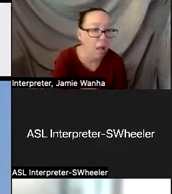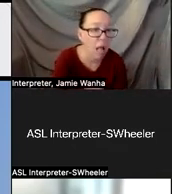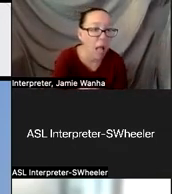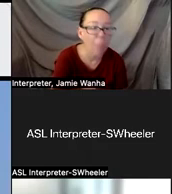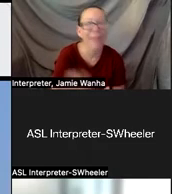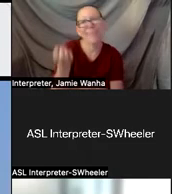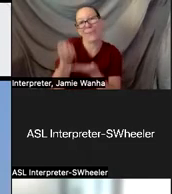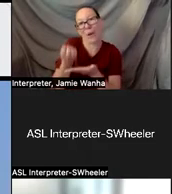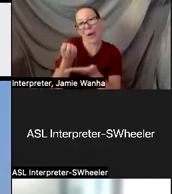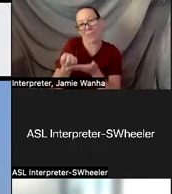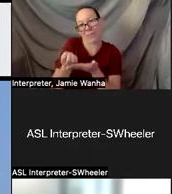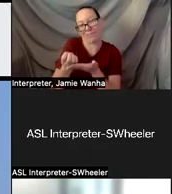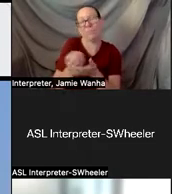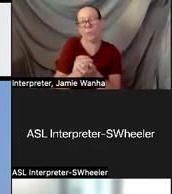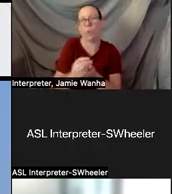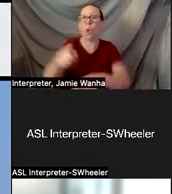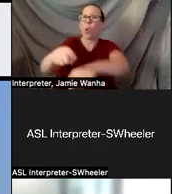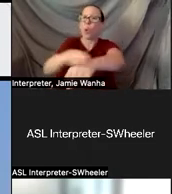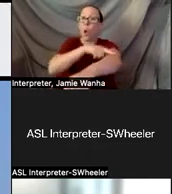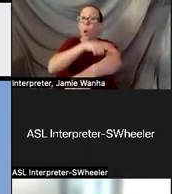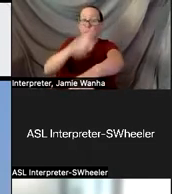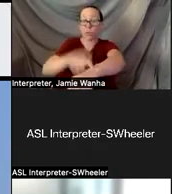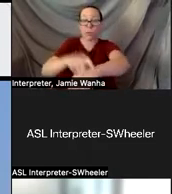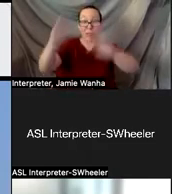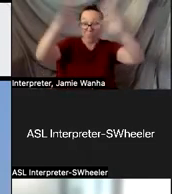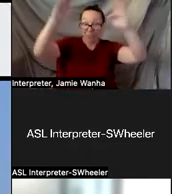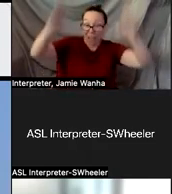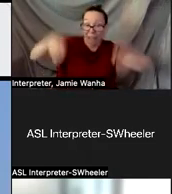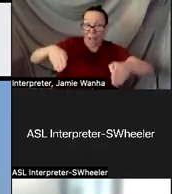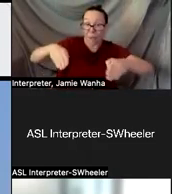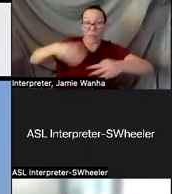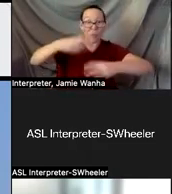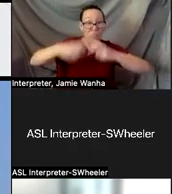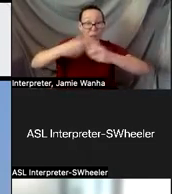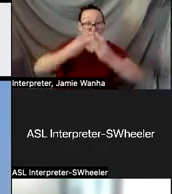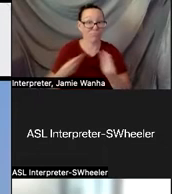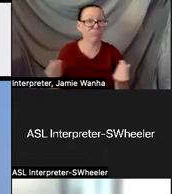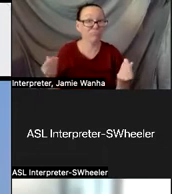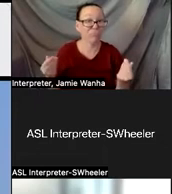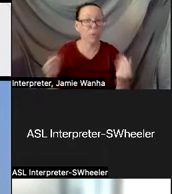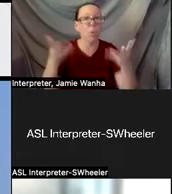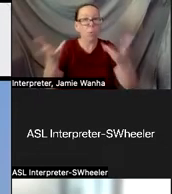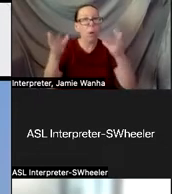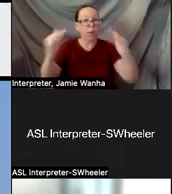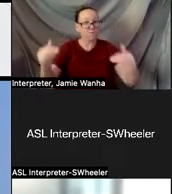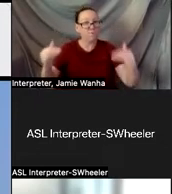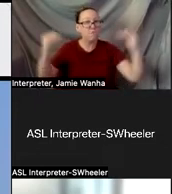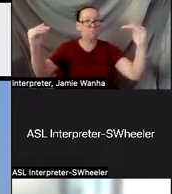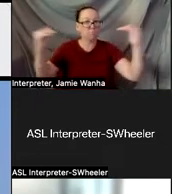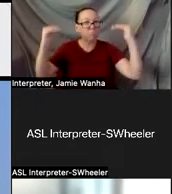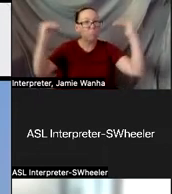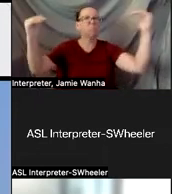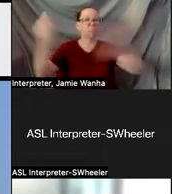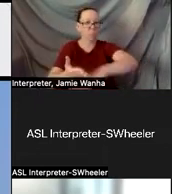long term, we want to take that housing solution to the next level. We are looking for lots of